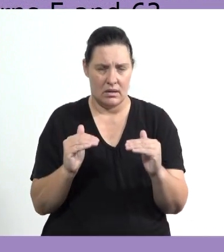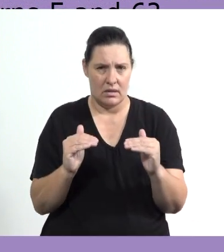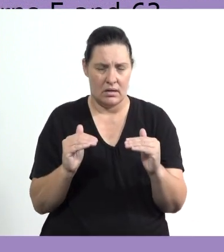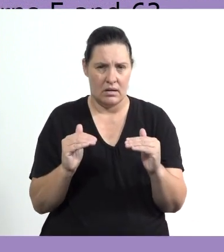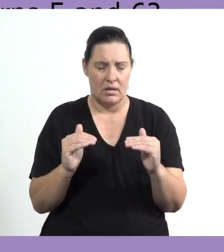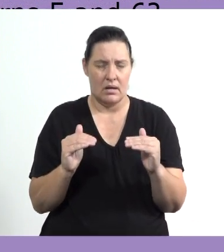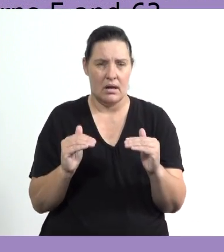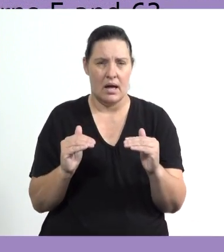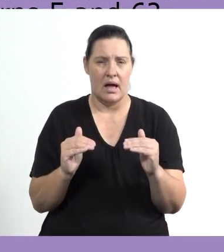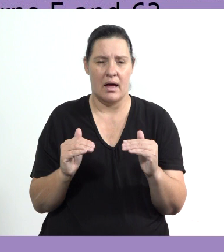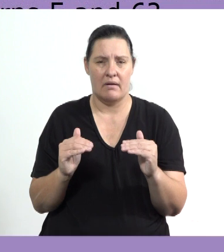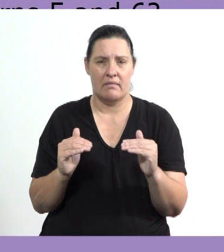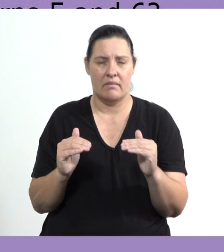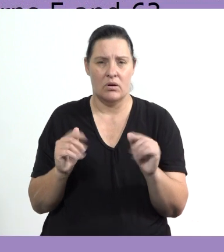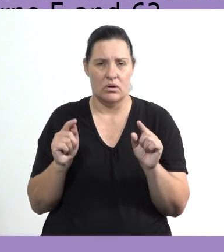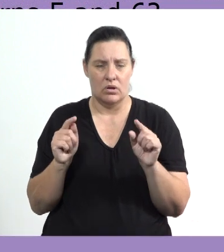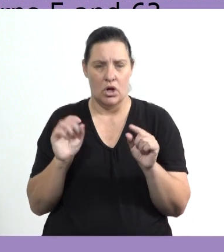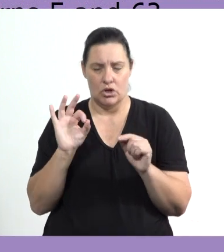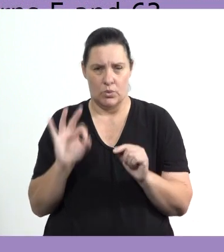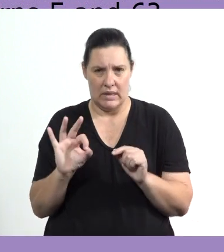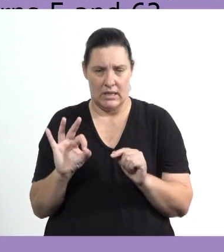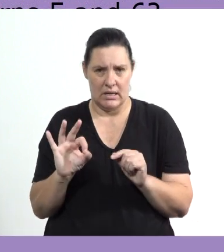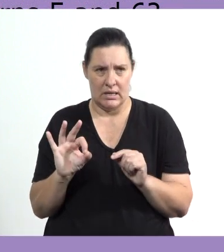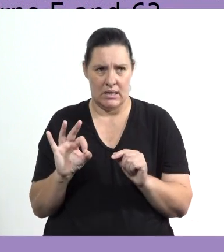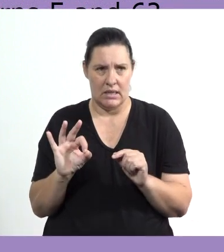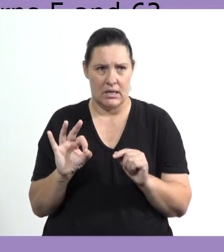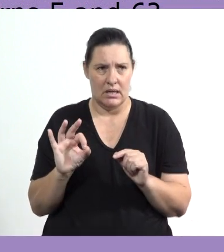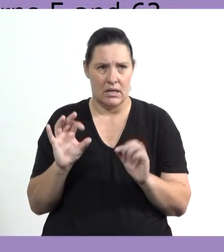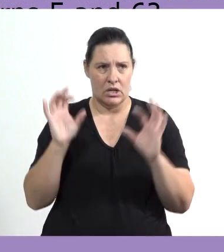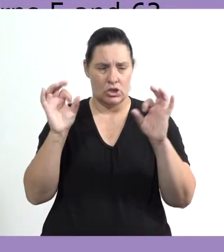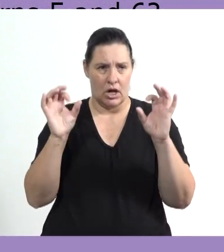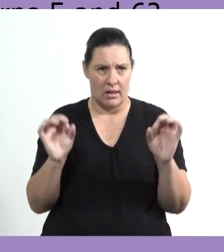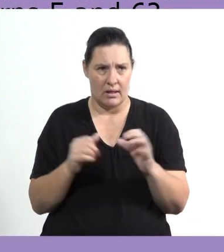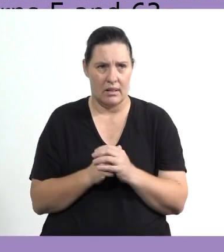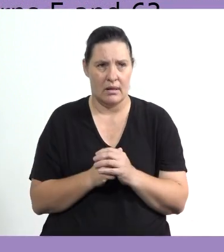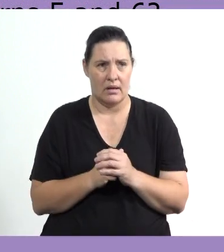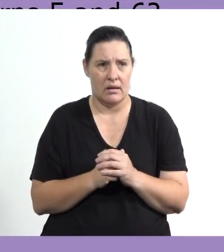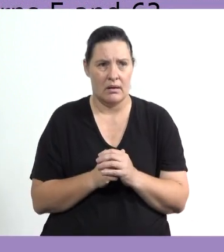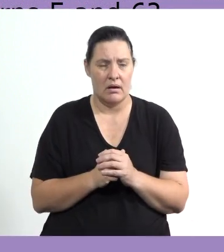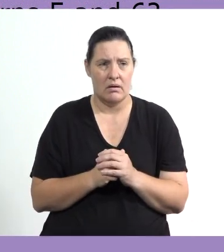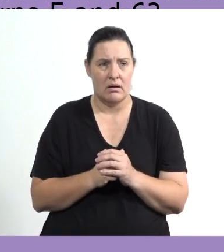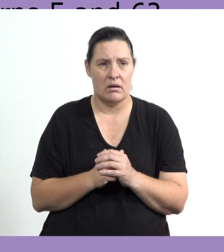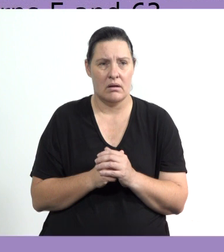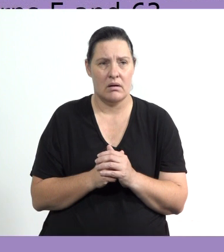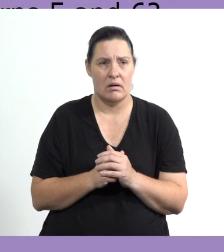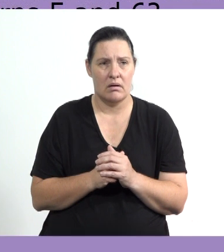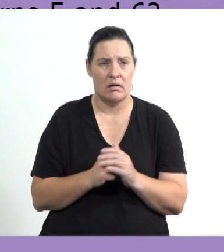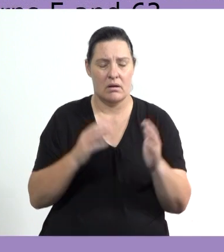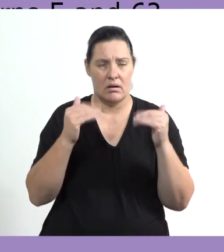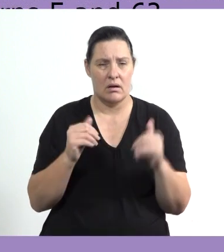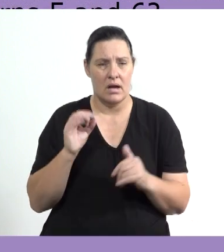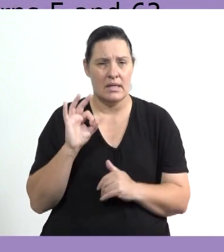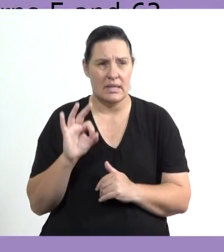the pattern number 2, we actually have now 3 circles that are being colored in. When we move on to pattern